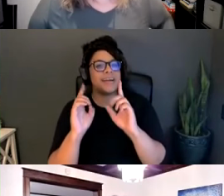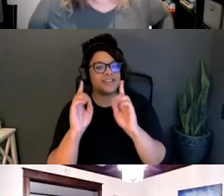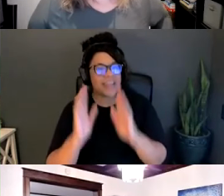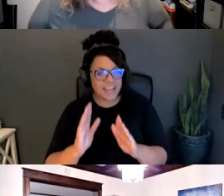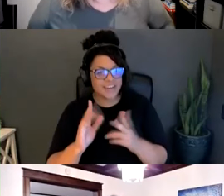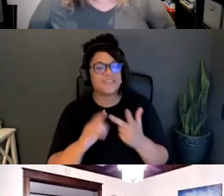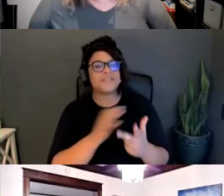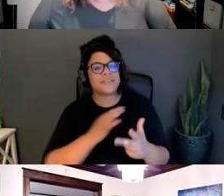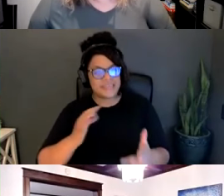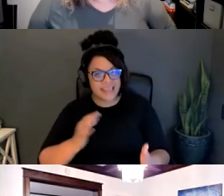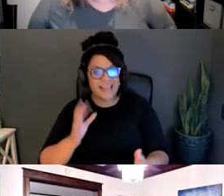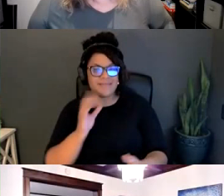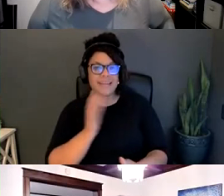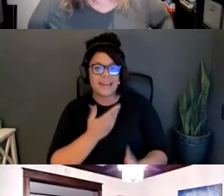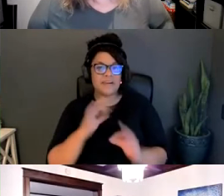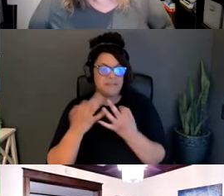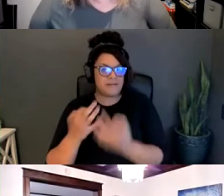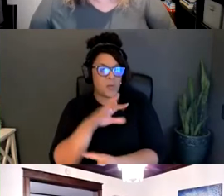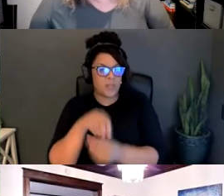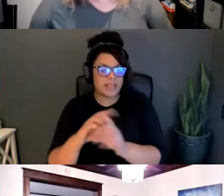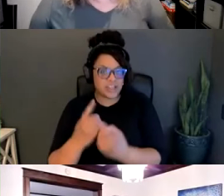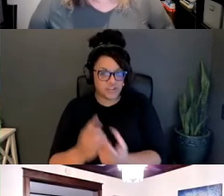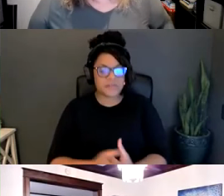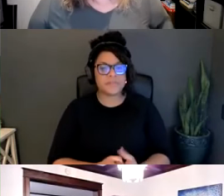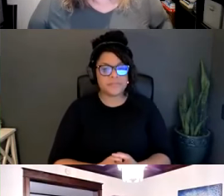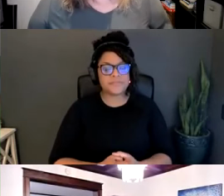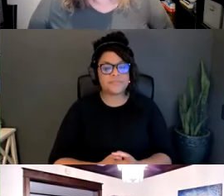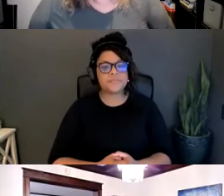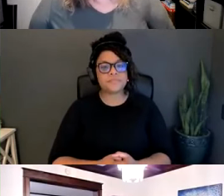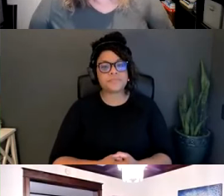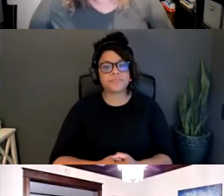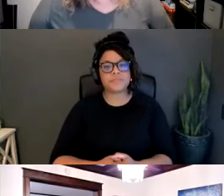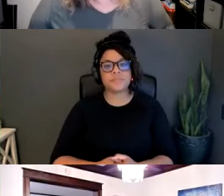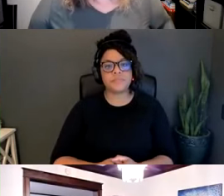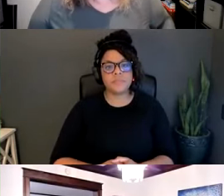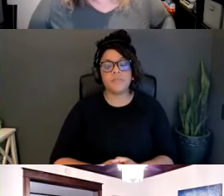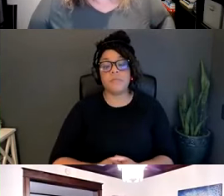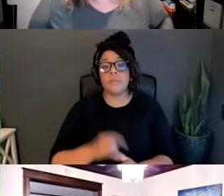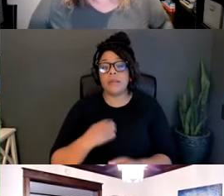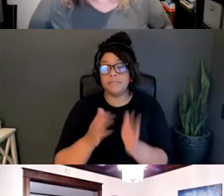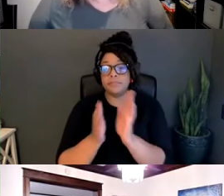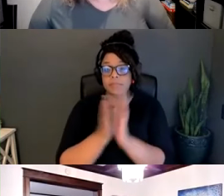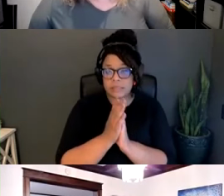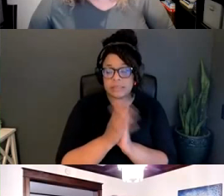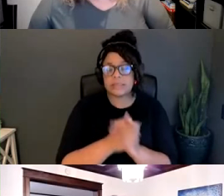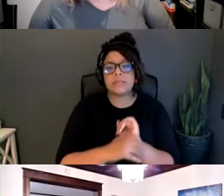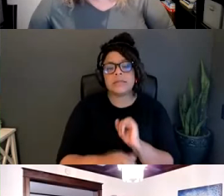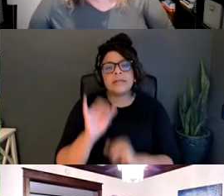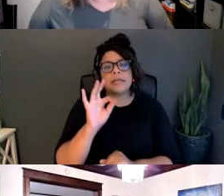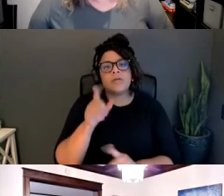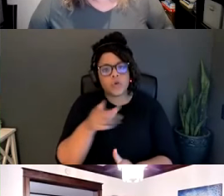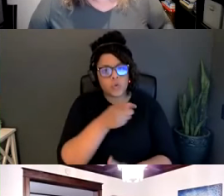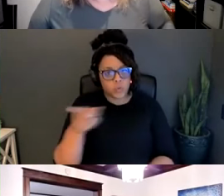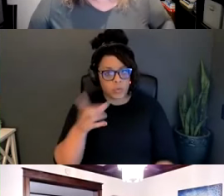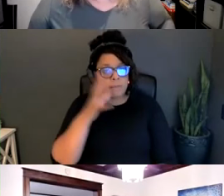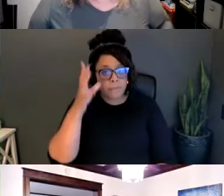and staff and also our families in the district. What I would ask is that if you are a